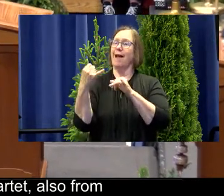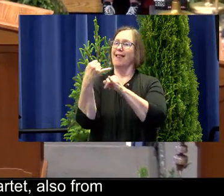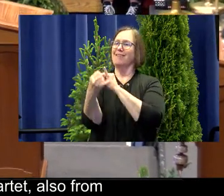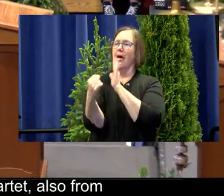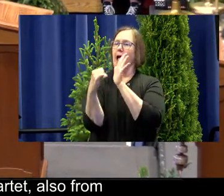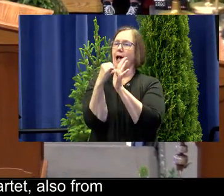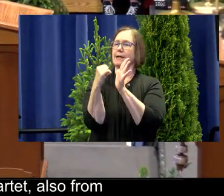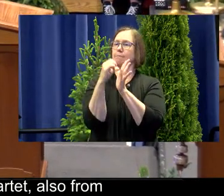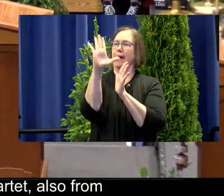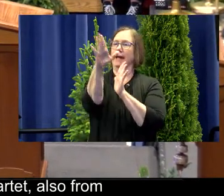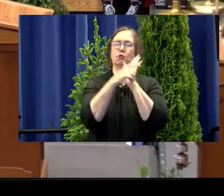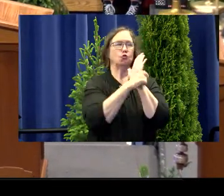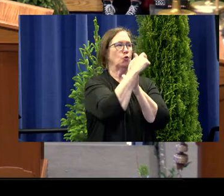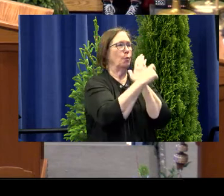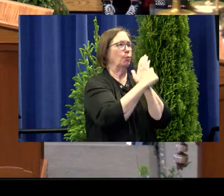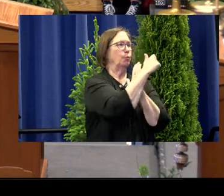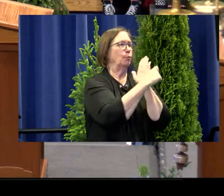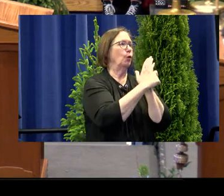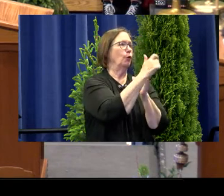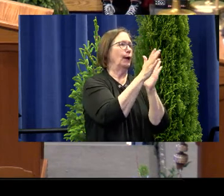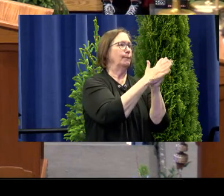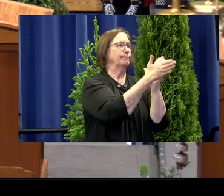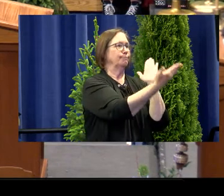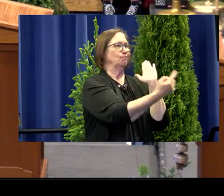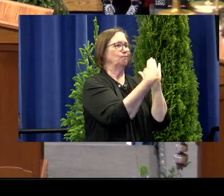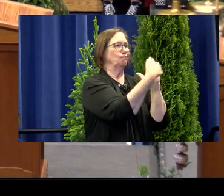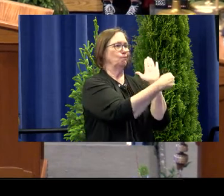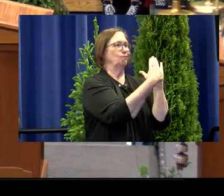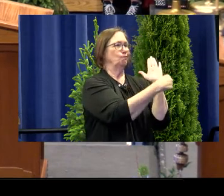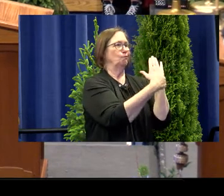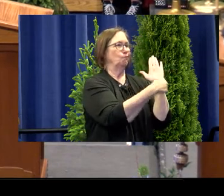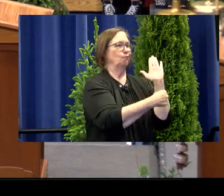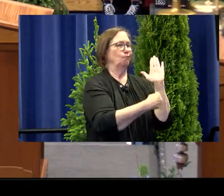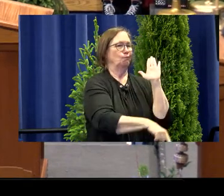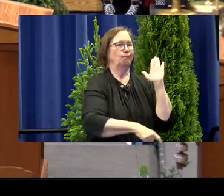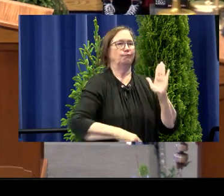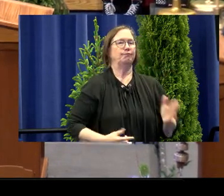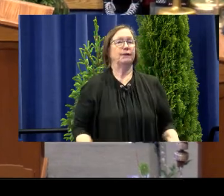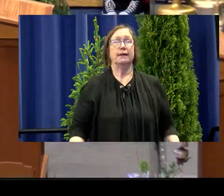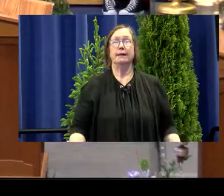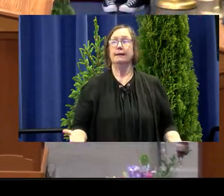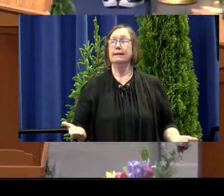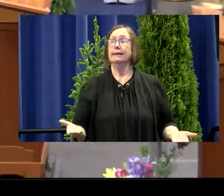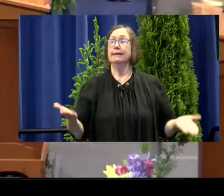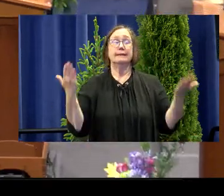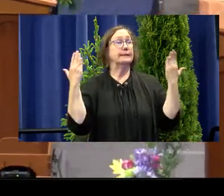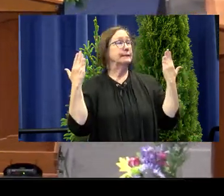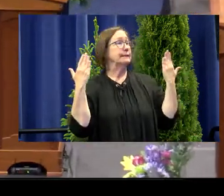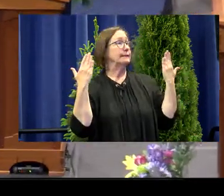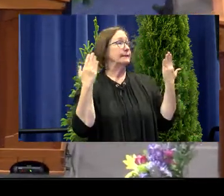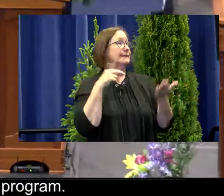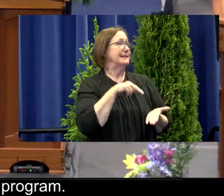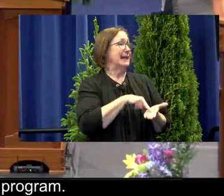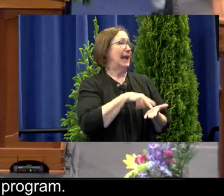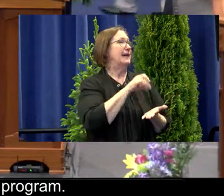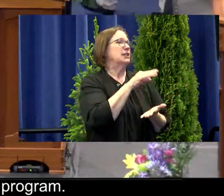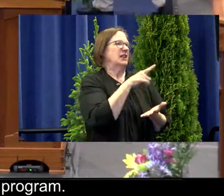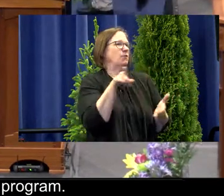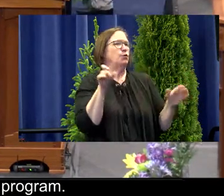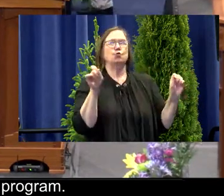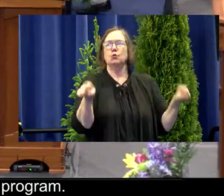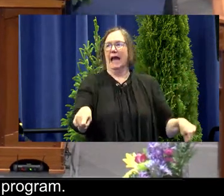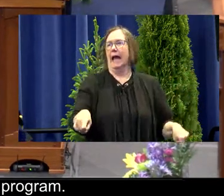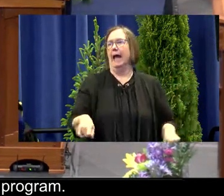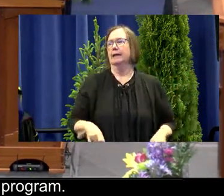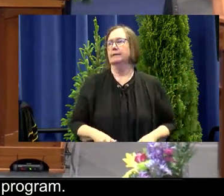The words are inside the back cover of your program. Please rise and remain standing in place as you are able for